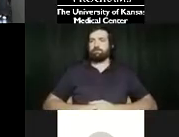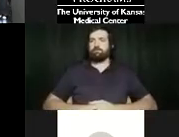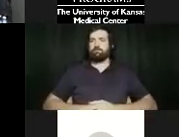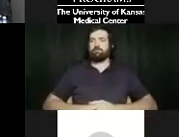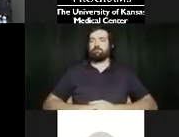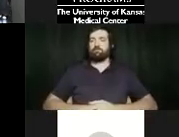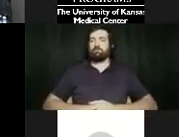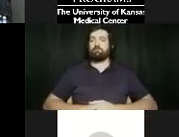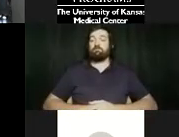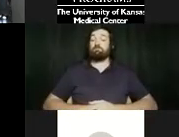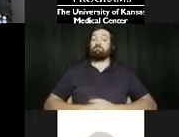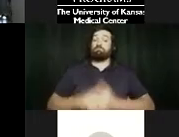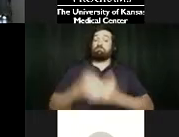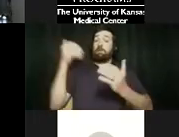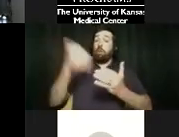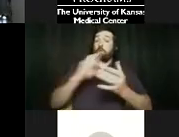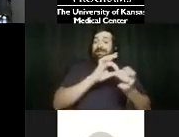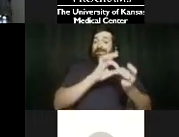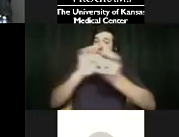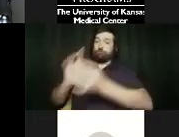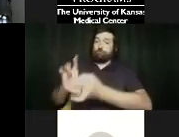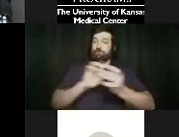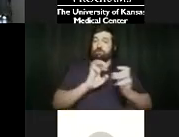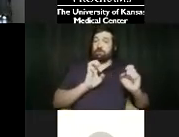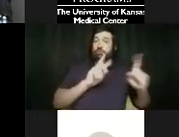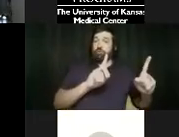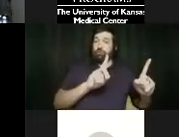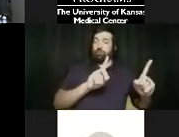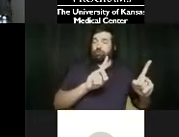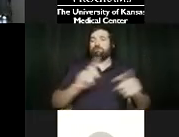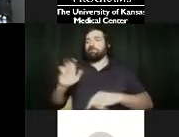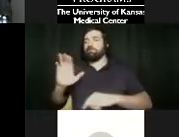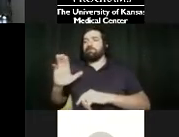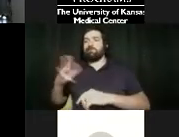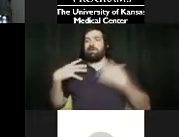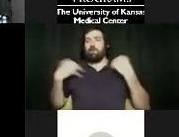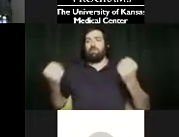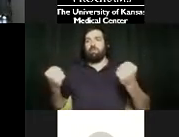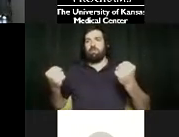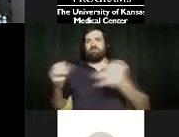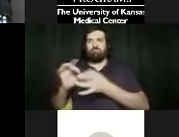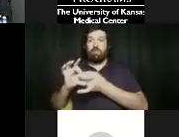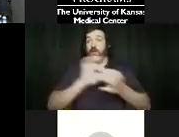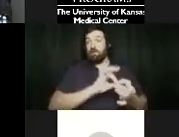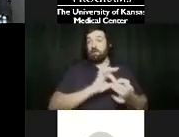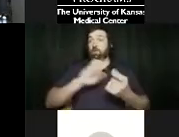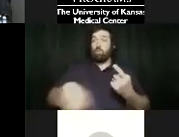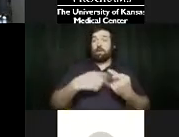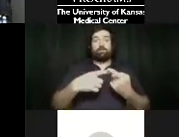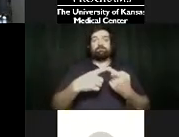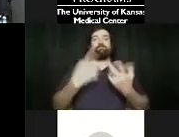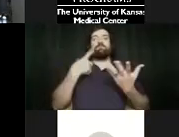close connection between people's education status and their health status. Even when you control for